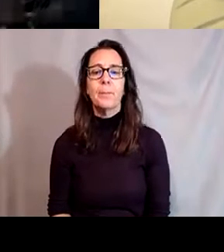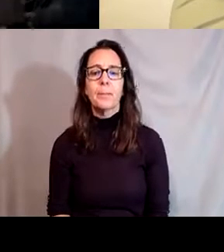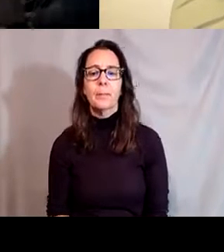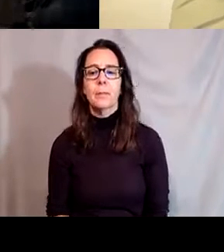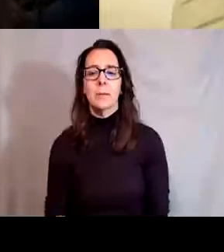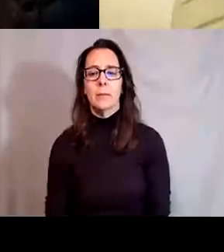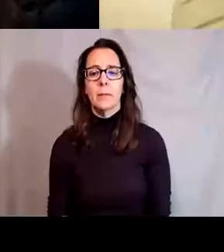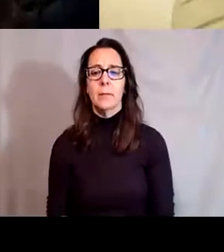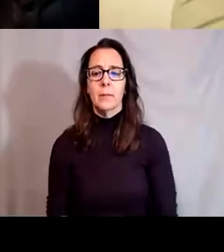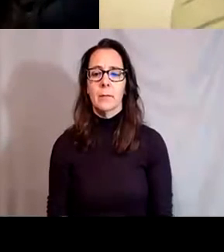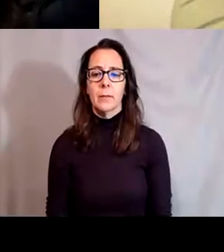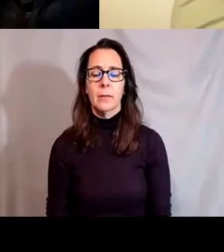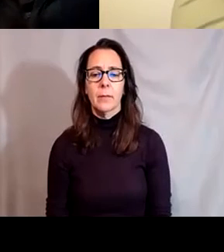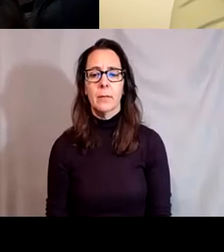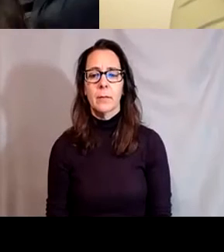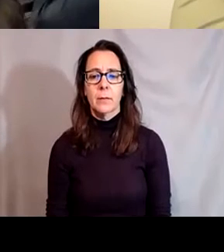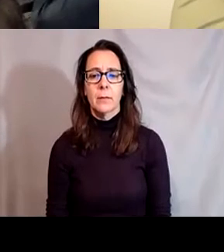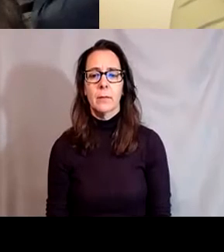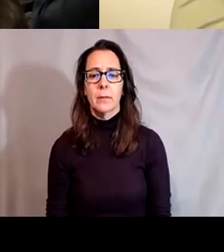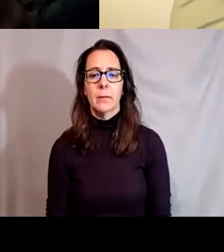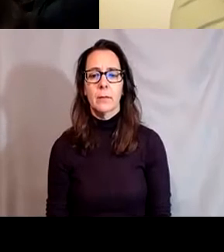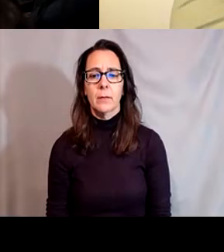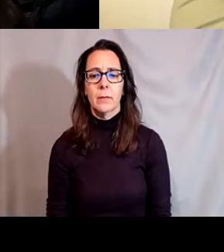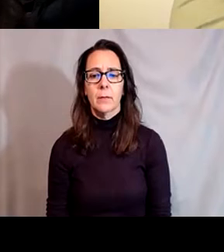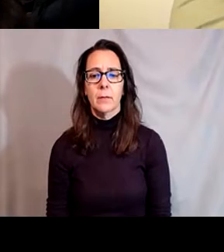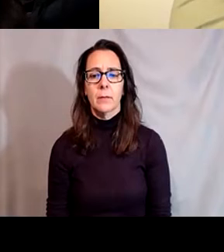issue has a disability